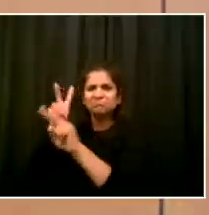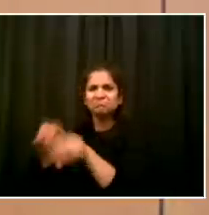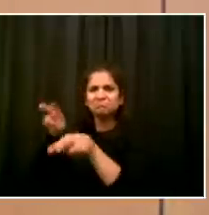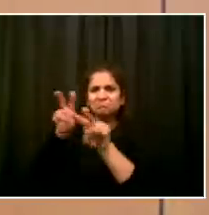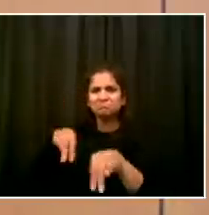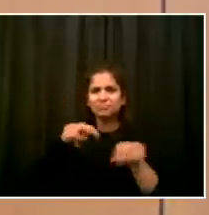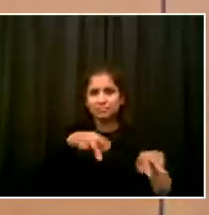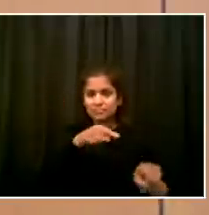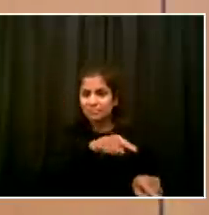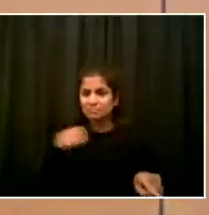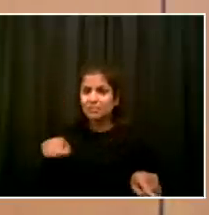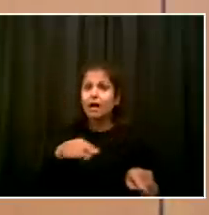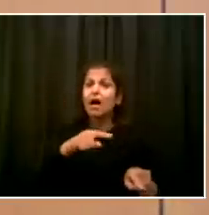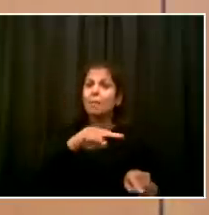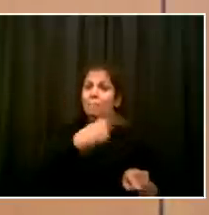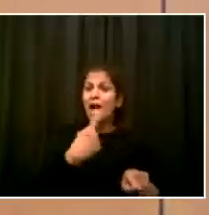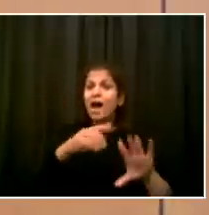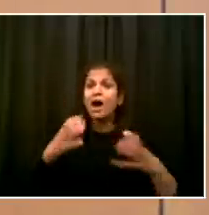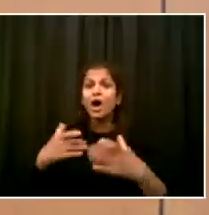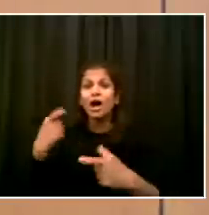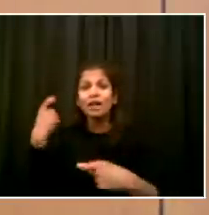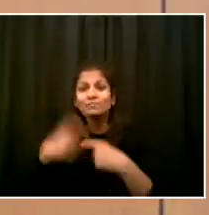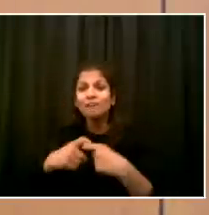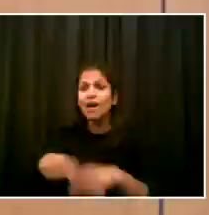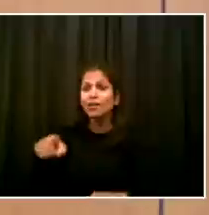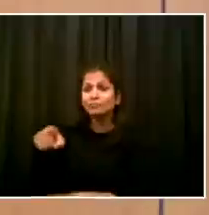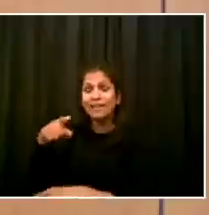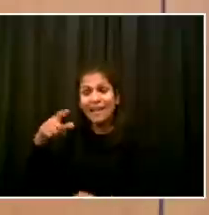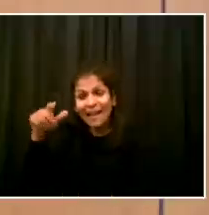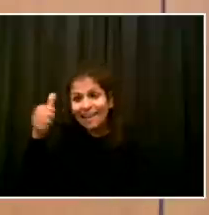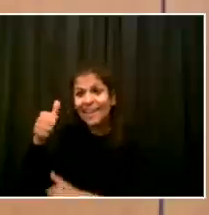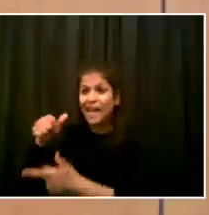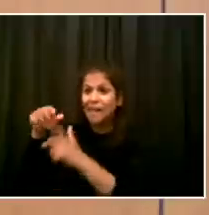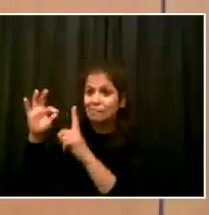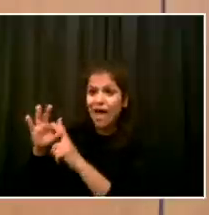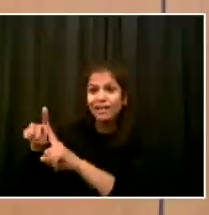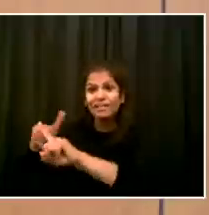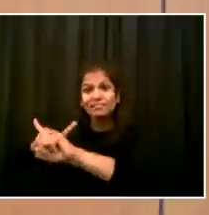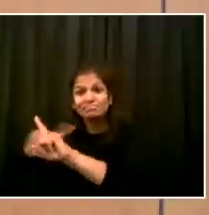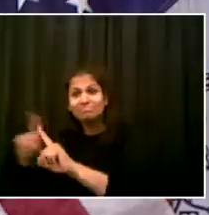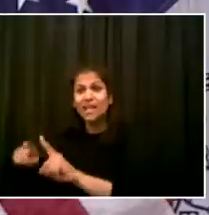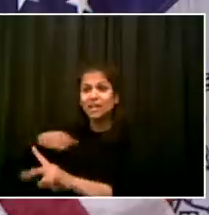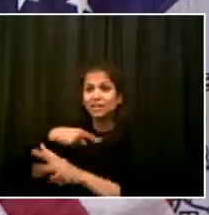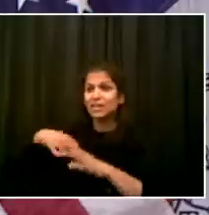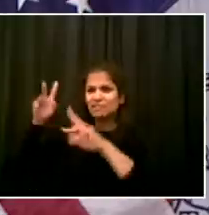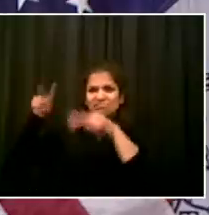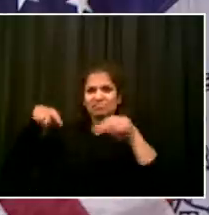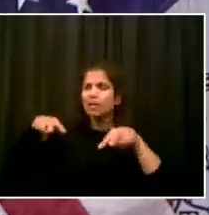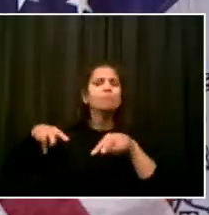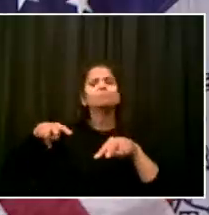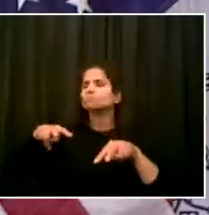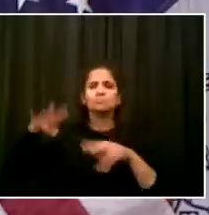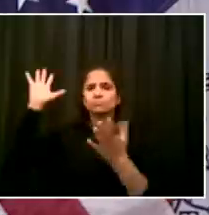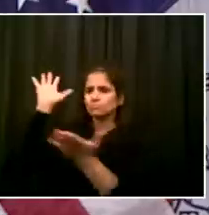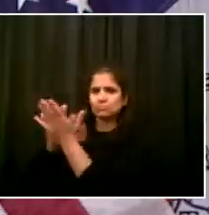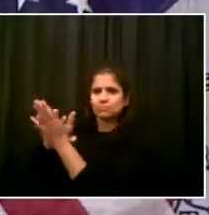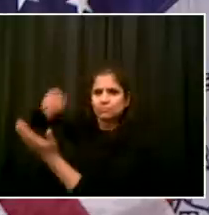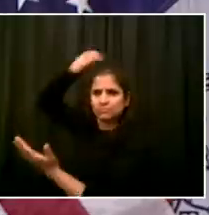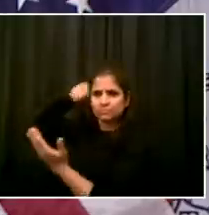lens at our center. Yep, exactly right. And also, I think Dr. Barbeau is making a crucial